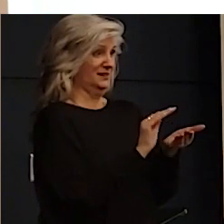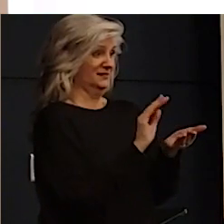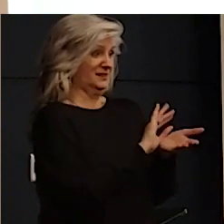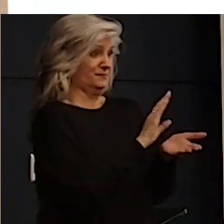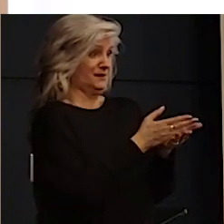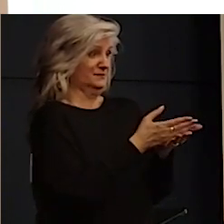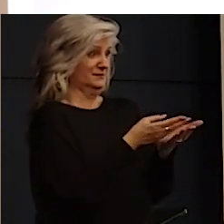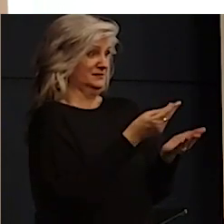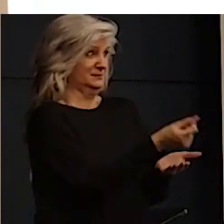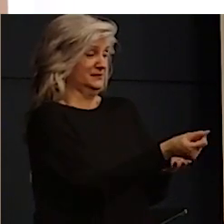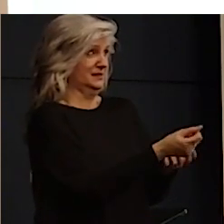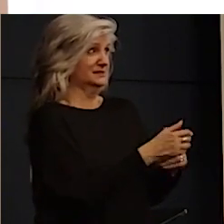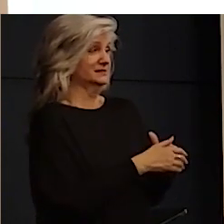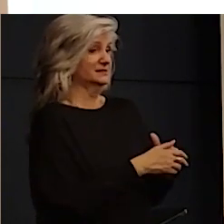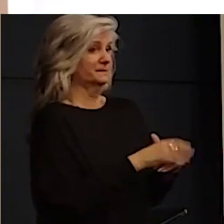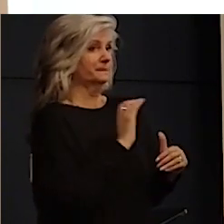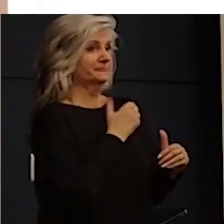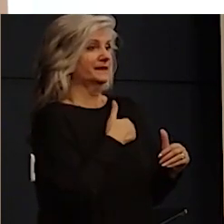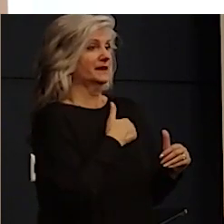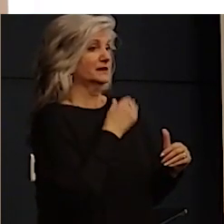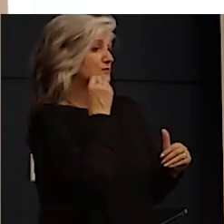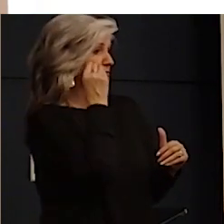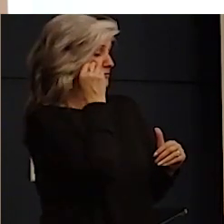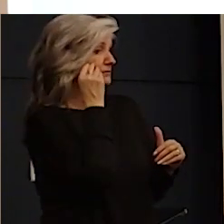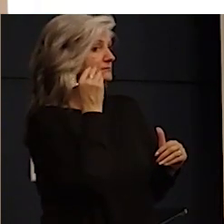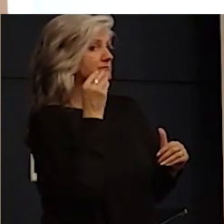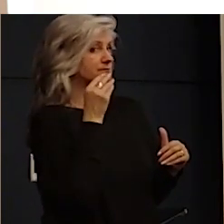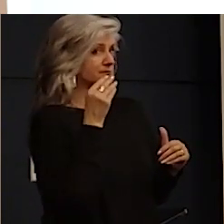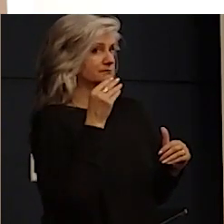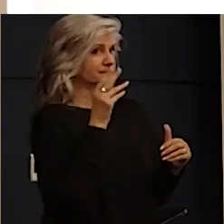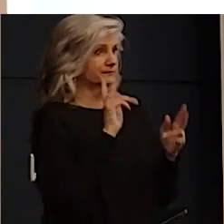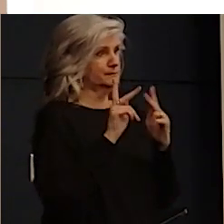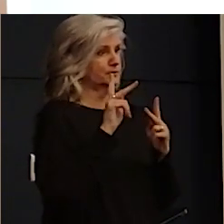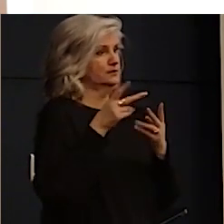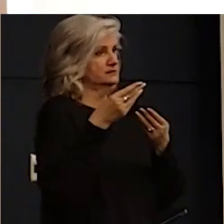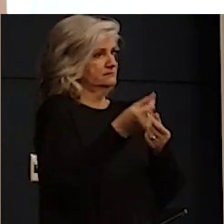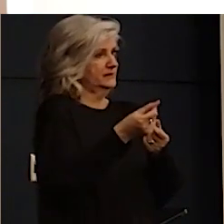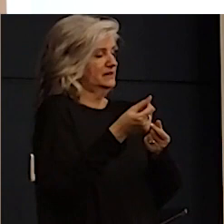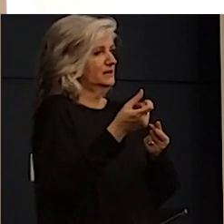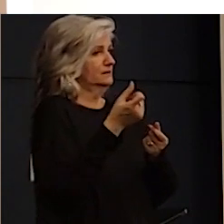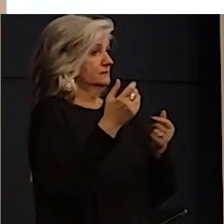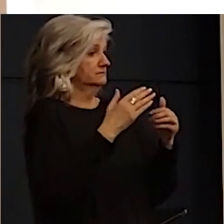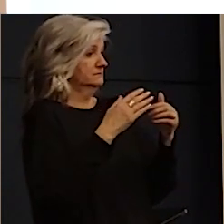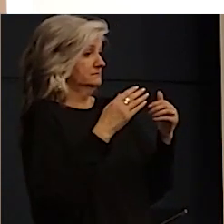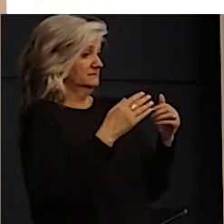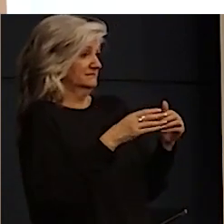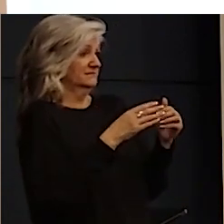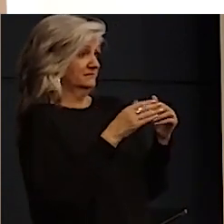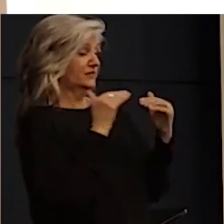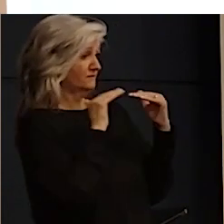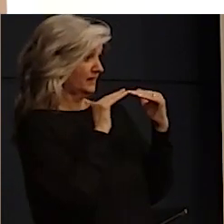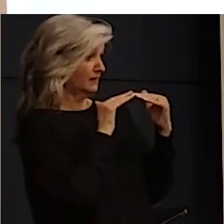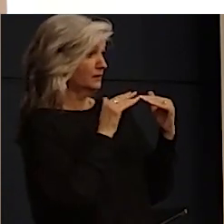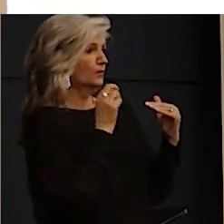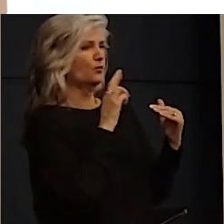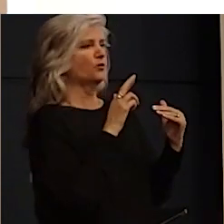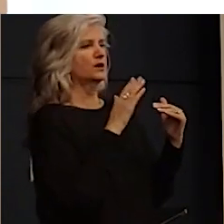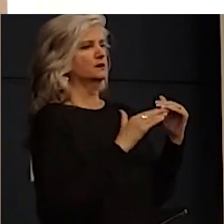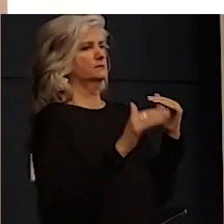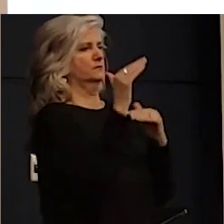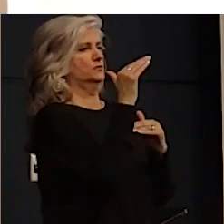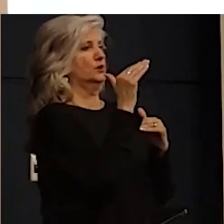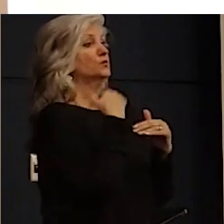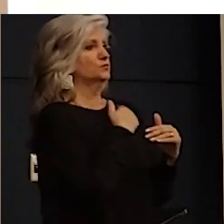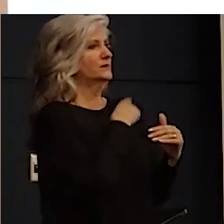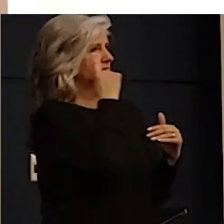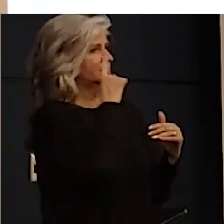spend, are residential customers paying their fair share, or are they paying more than their fair share? We think they're paying far more than their